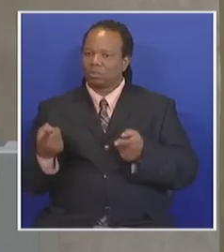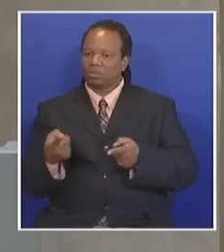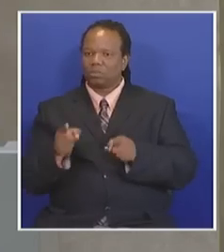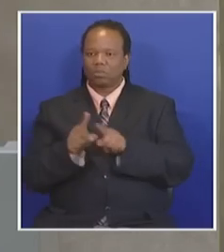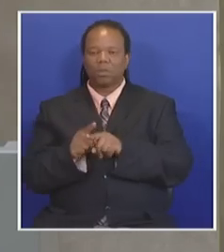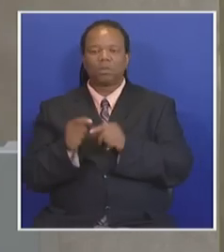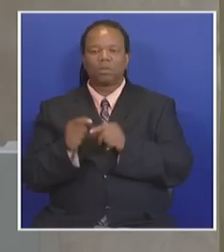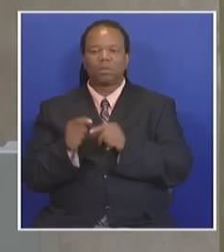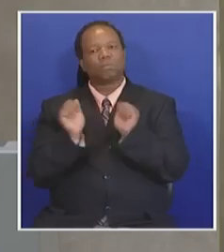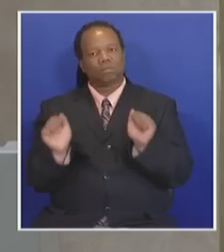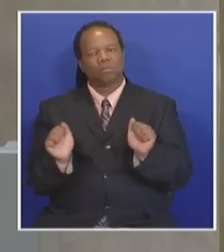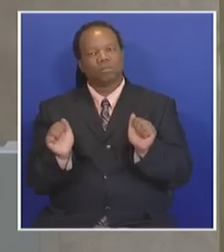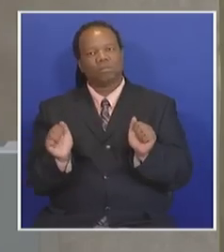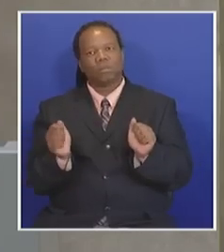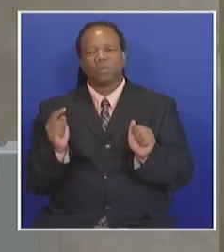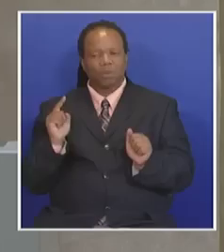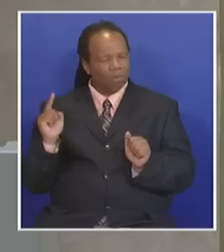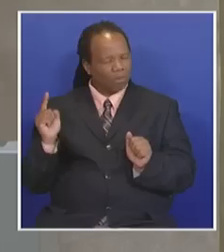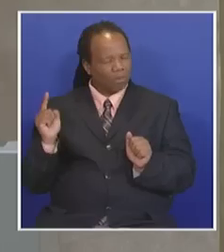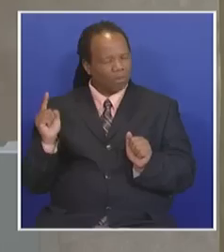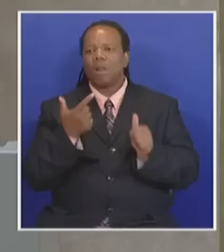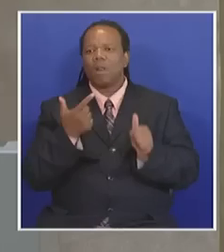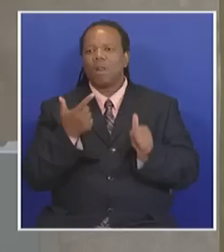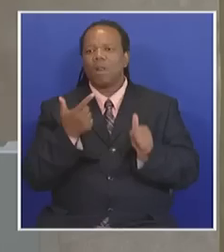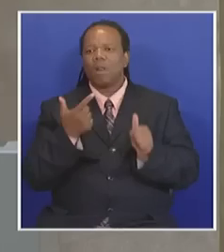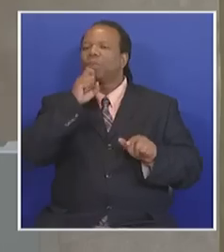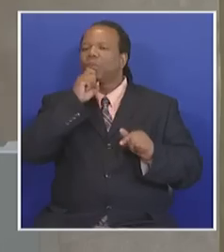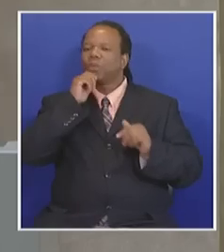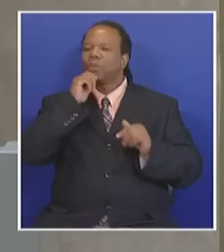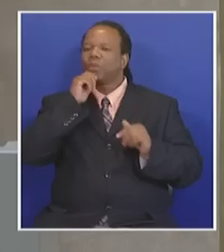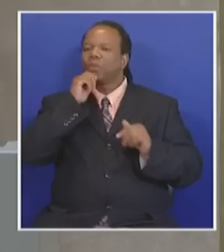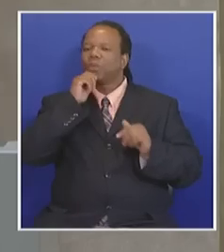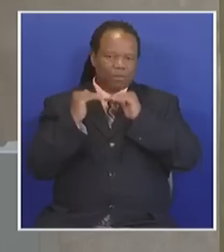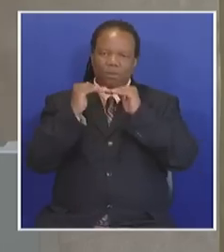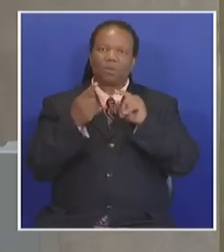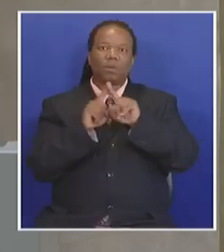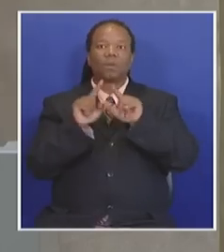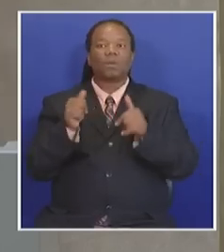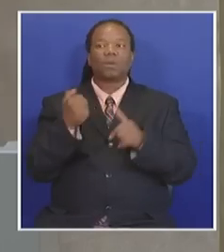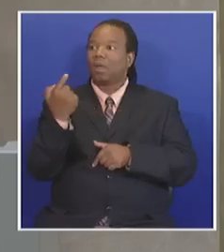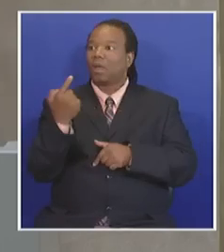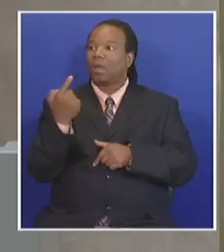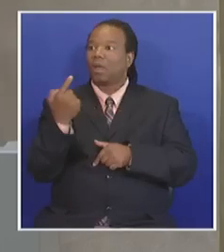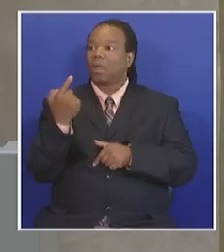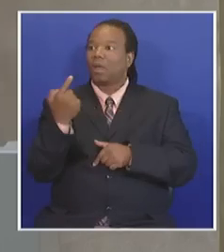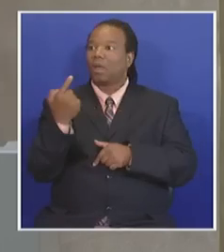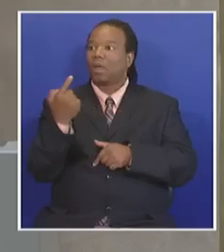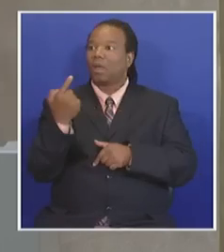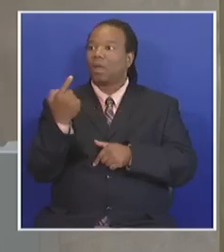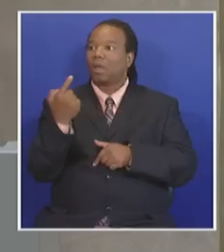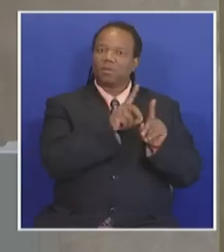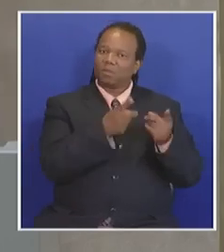the status of all three official languages. Honourable Chair, can any other provincial department honestly attest to this as